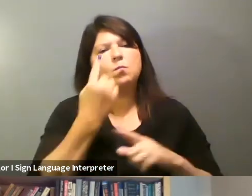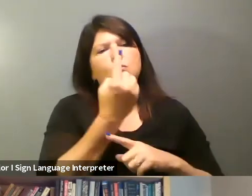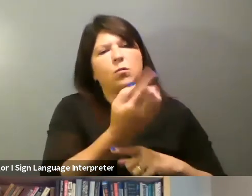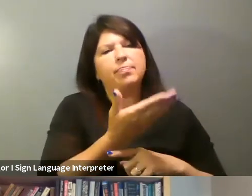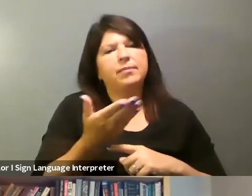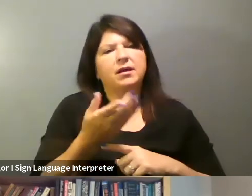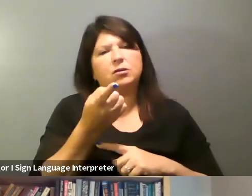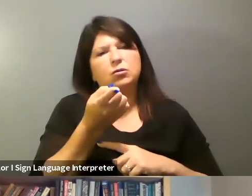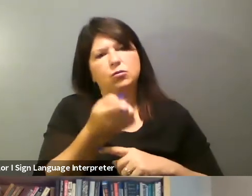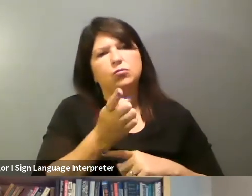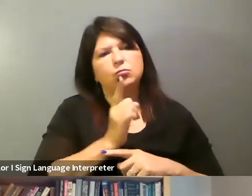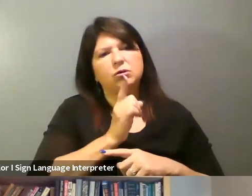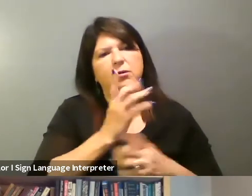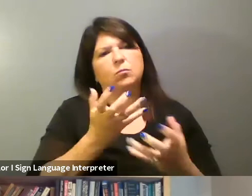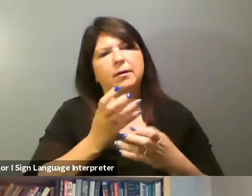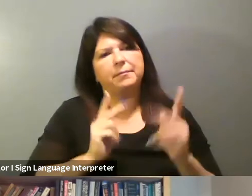have from this film?